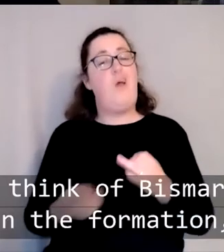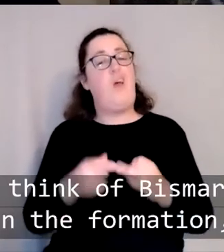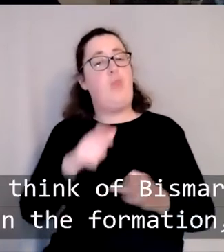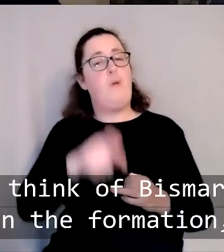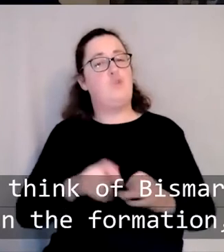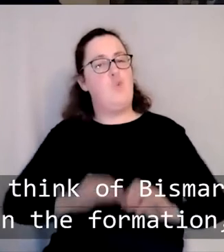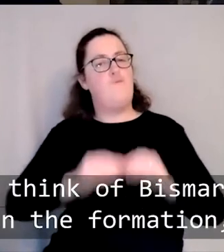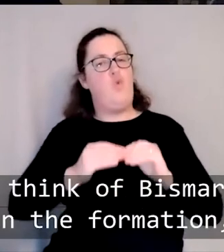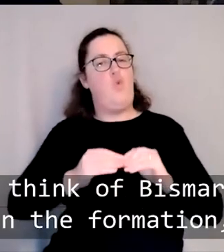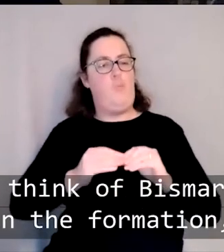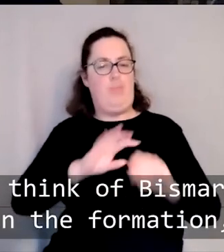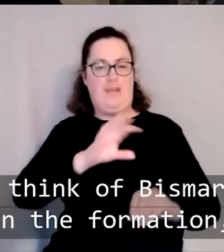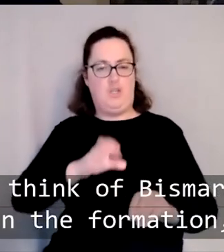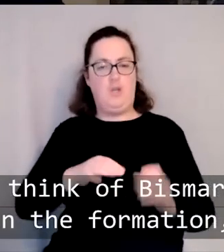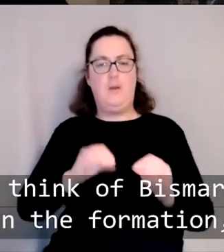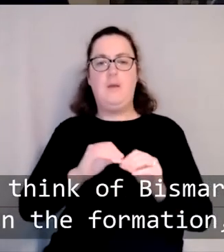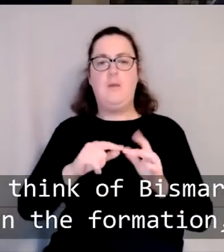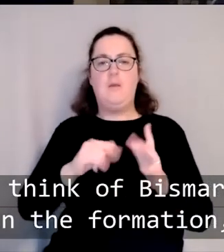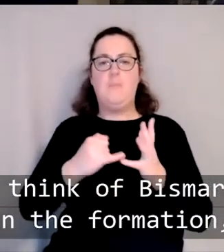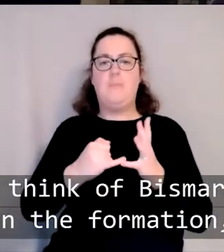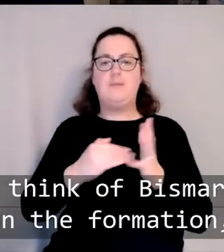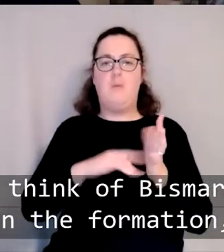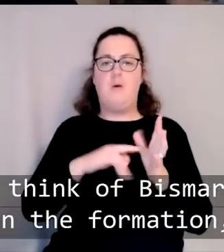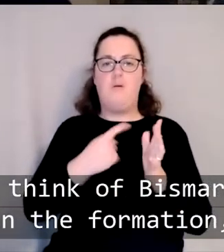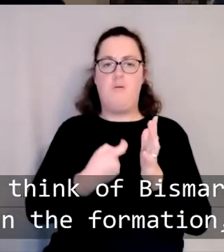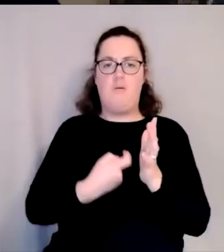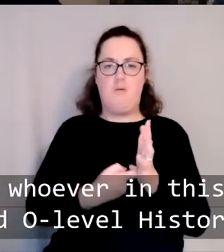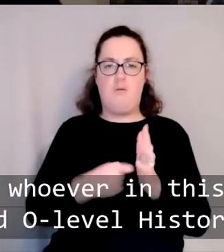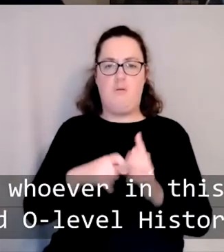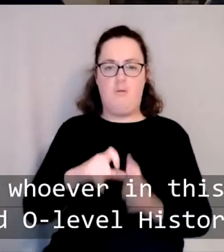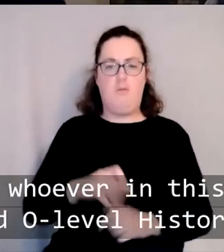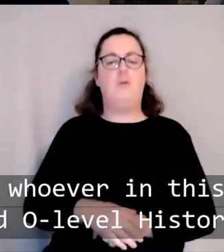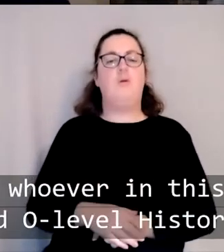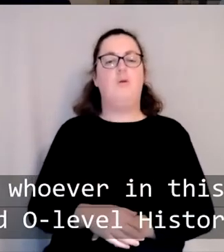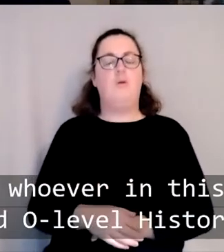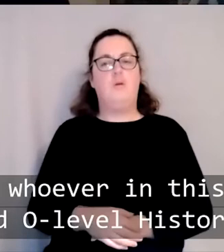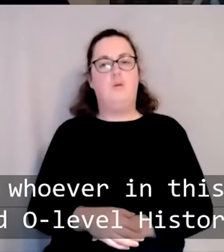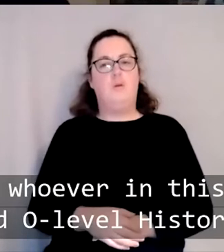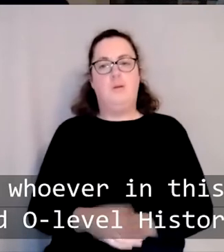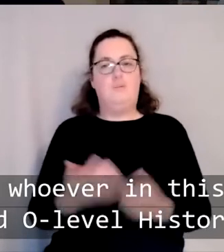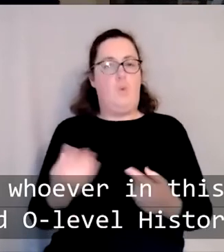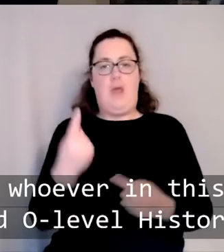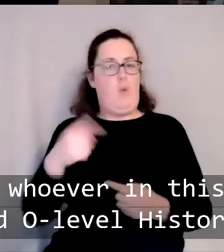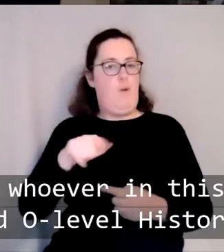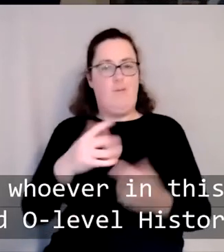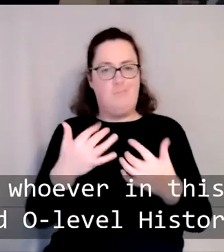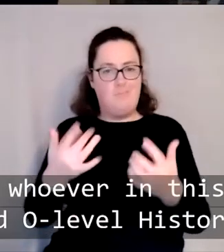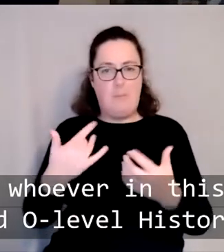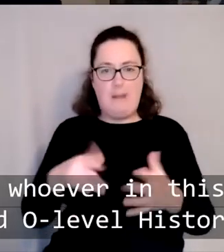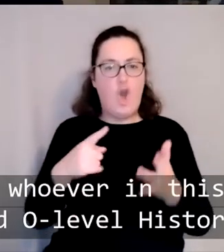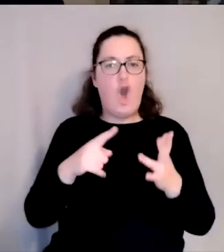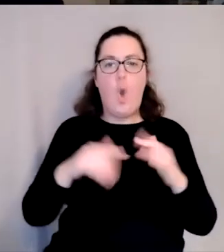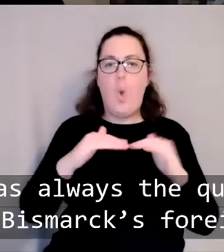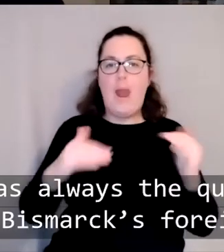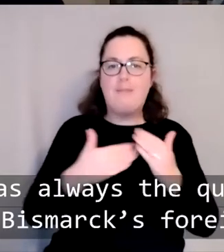we think of Bismarck in the formation. Everybody, whoever in this audience did O-level